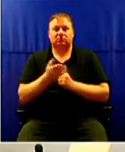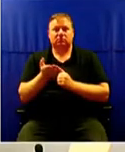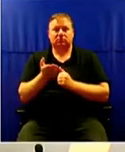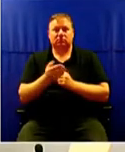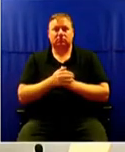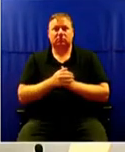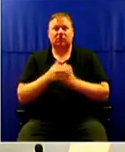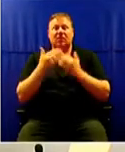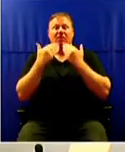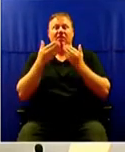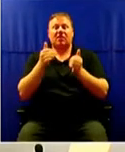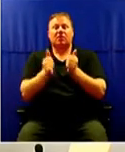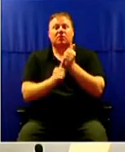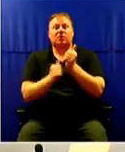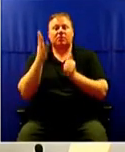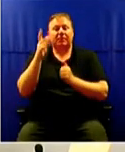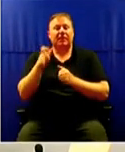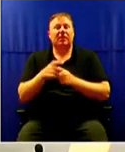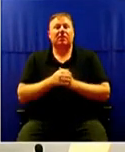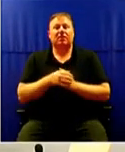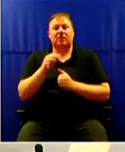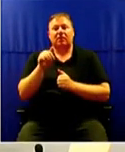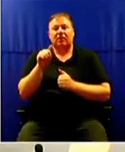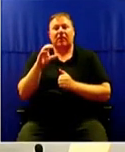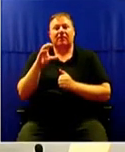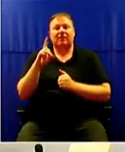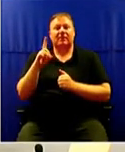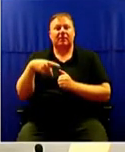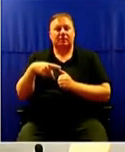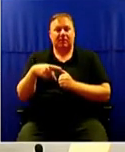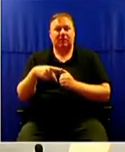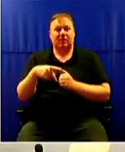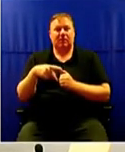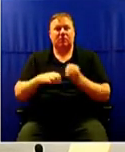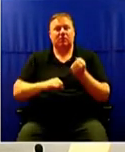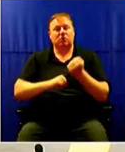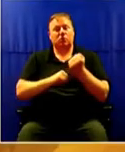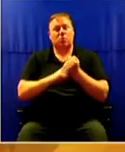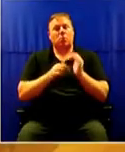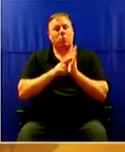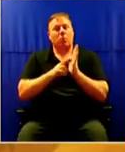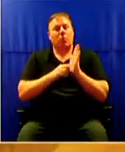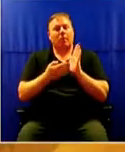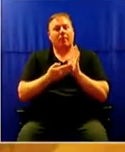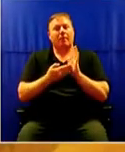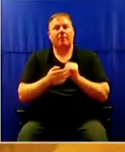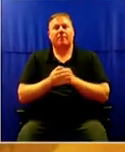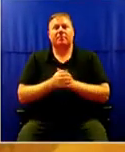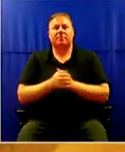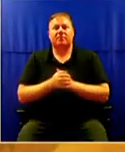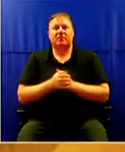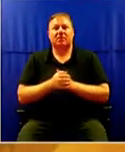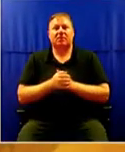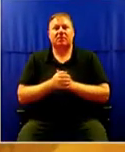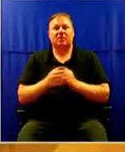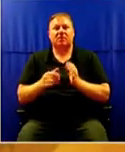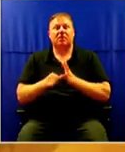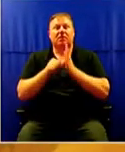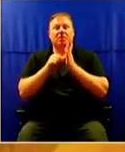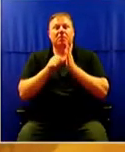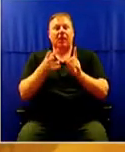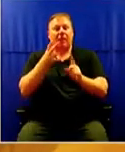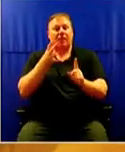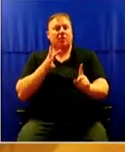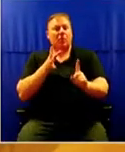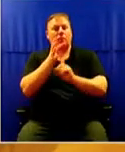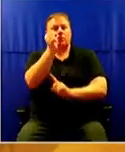Thank you, Deputy Speaker. Deputy Speaker, the ACDP rises in support of this report. One of the main objectives were